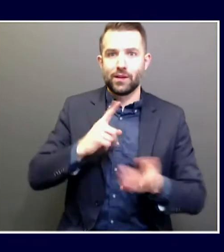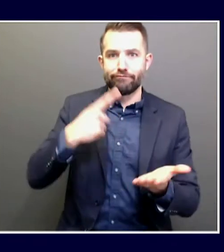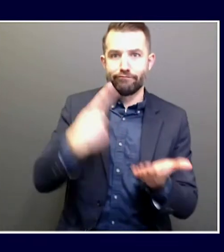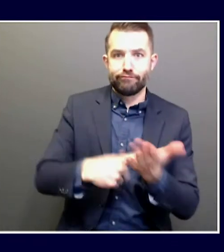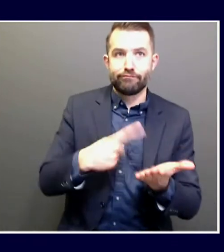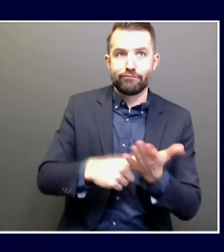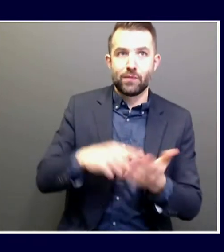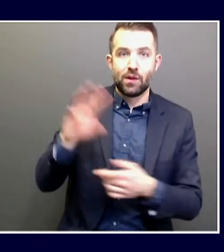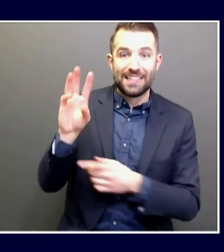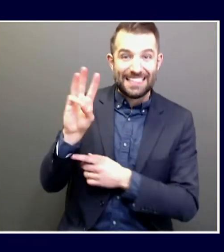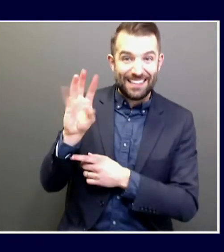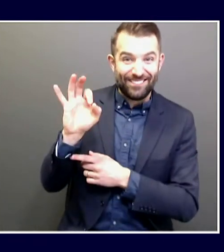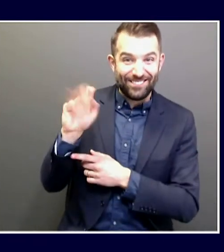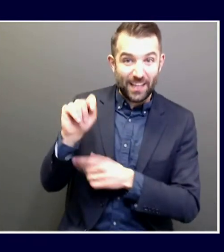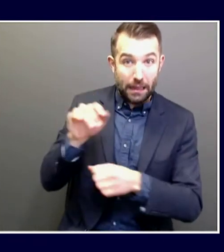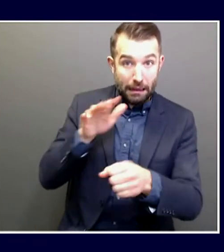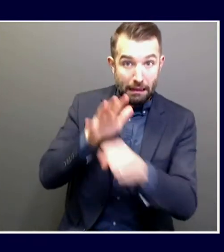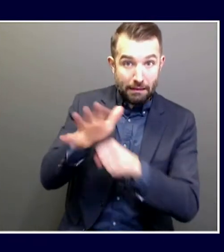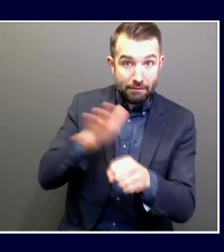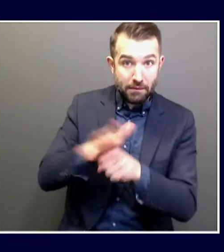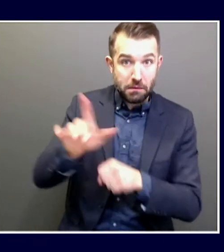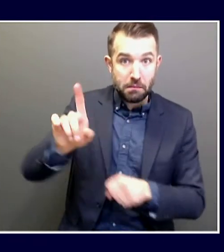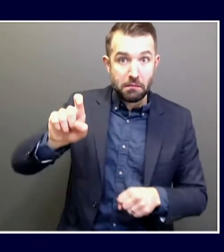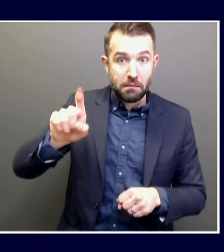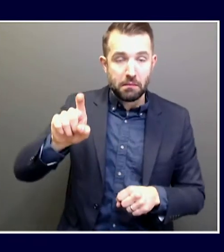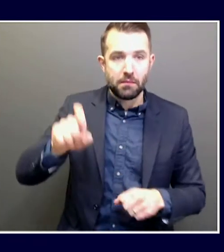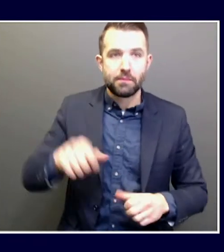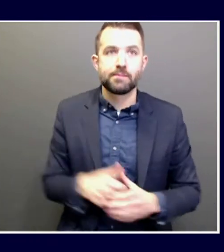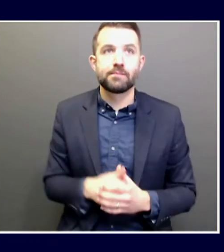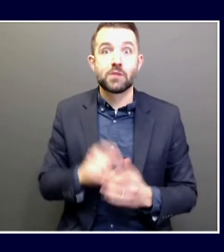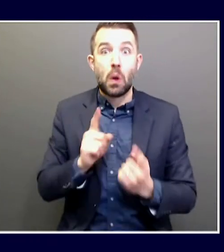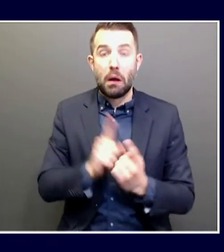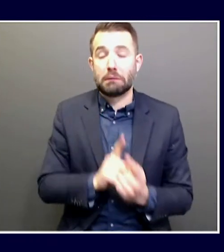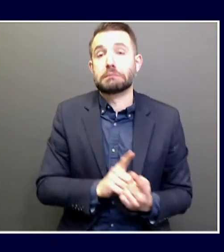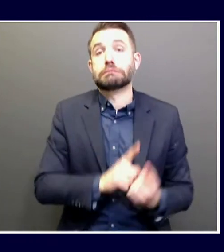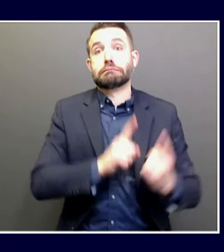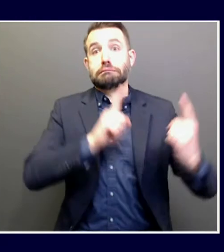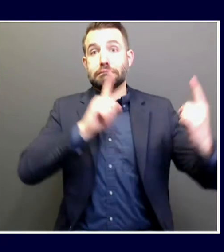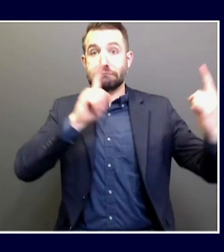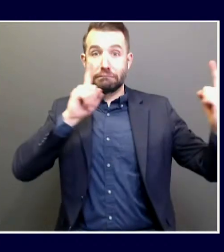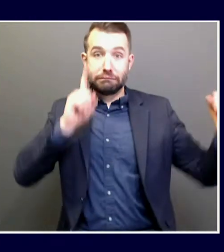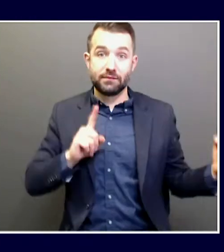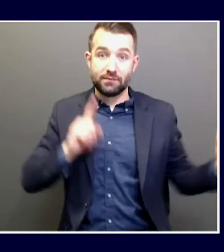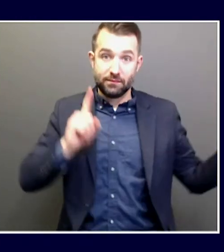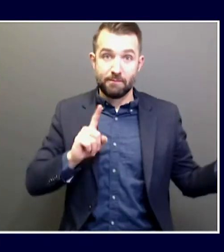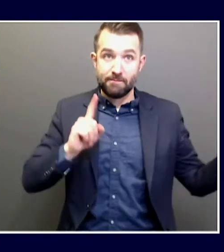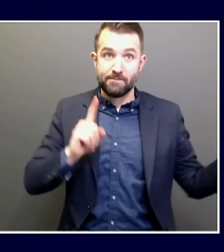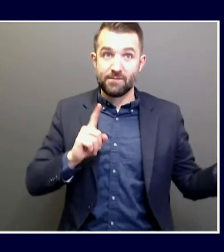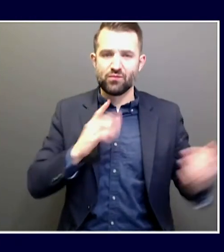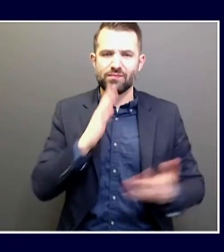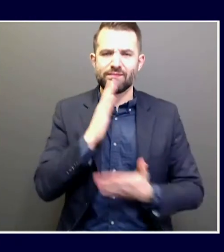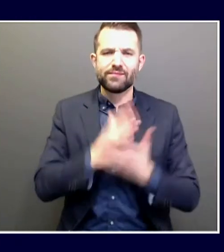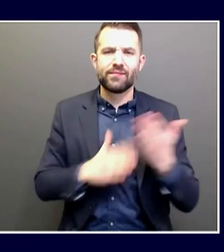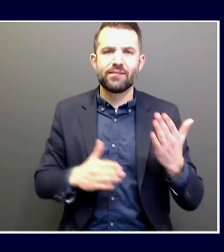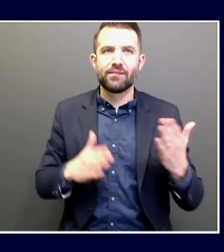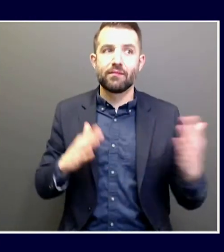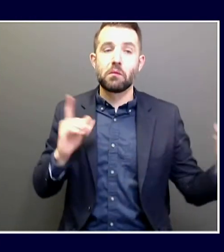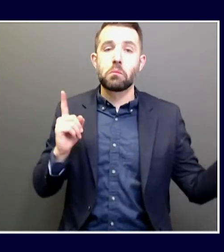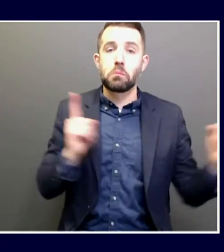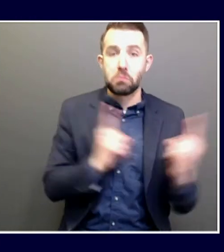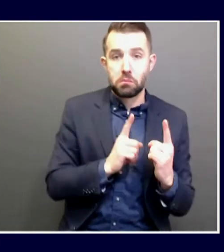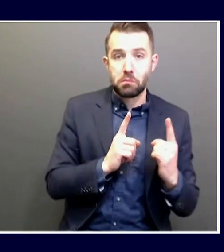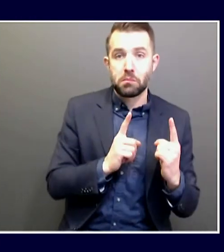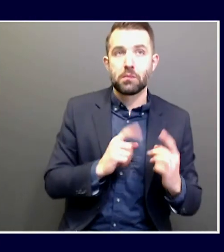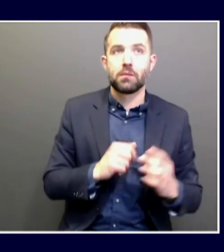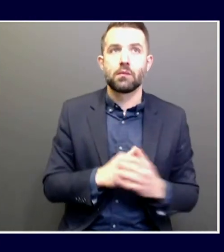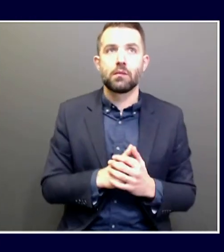folks saying 6 feet seems a bit much. The bottom line is that to the extent that there are questions around